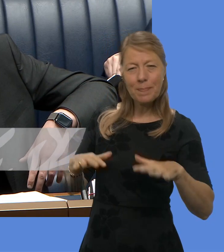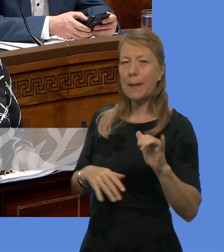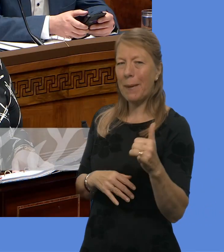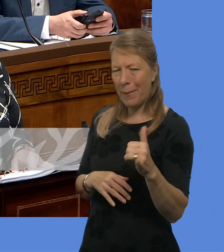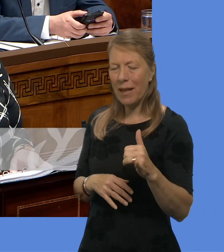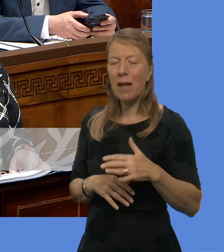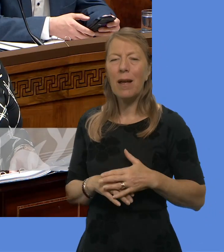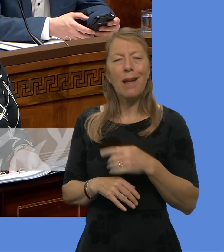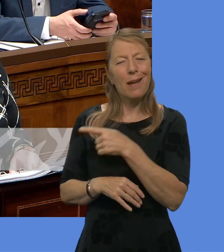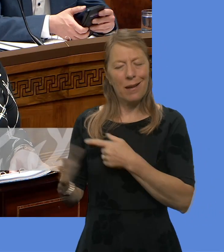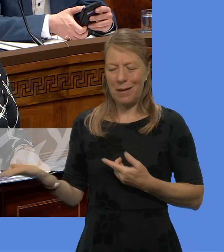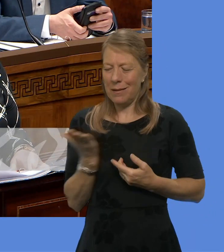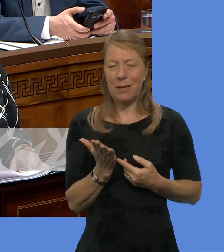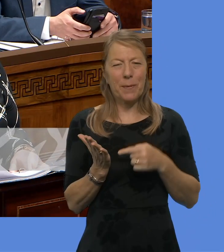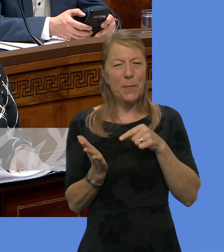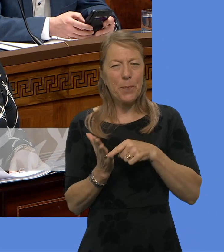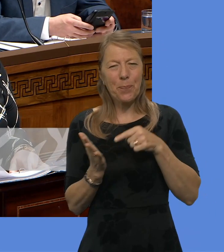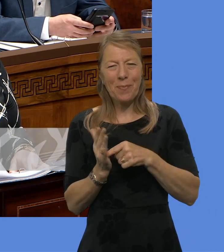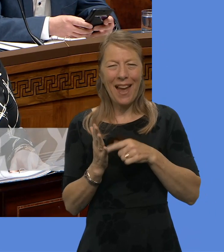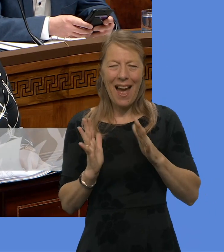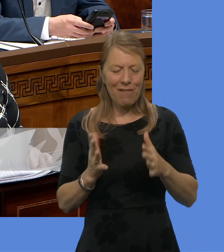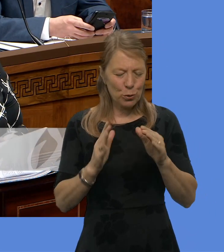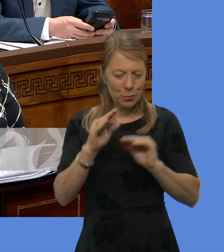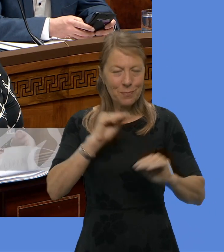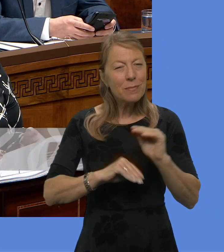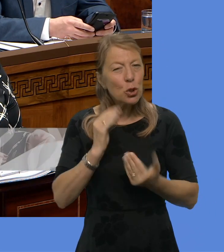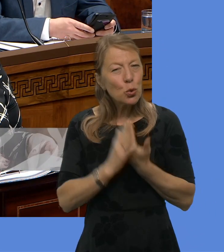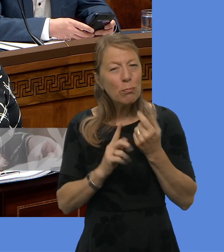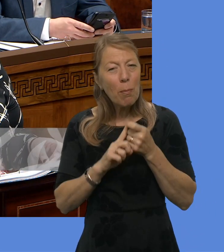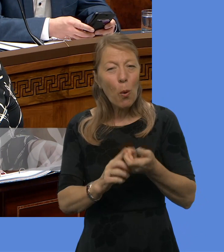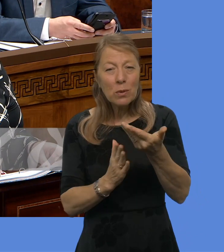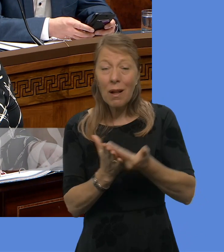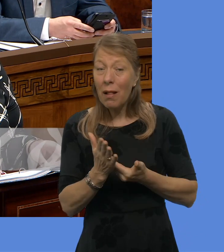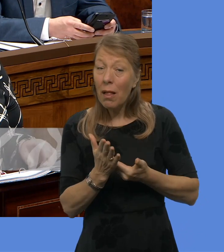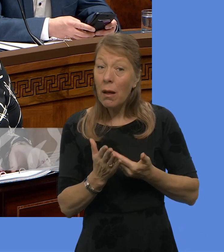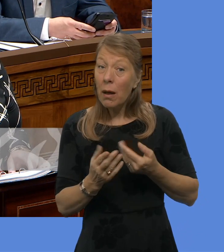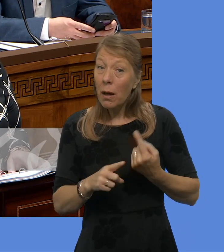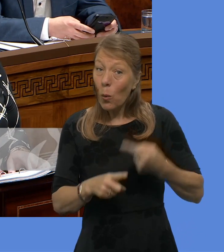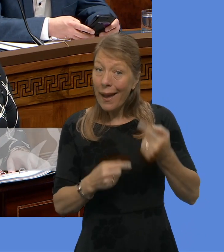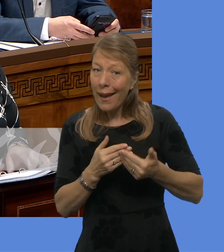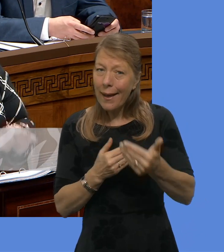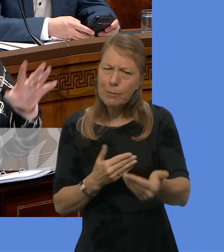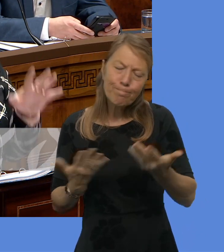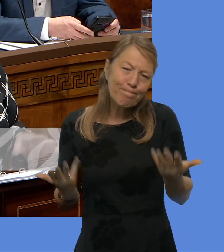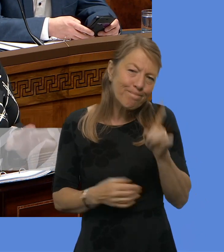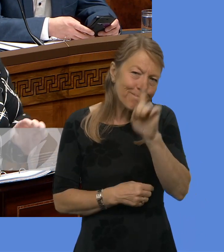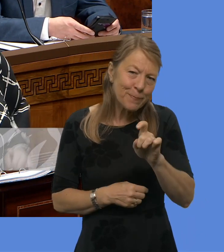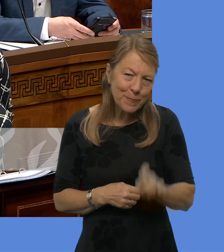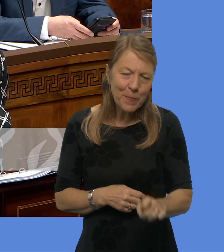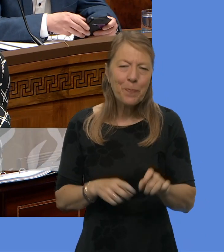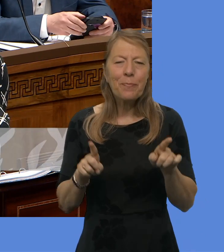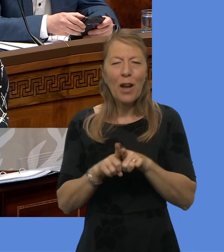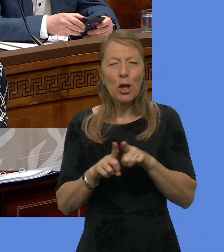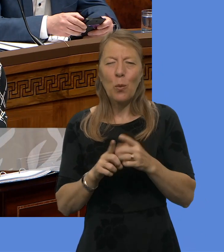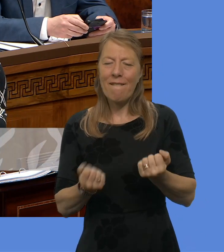develop proposals where we decide to go down that route and how those would be applied in conjunction with the other regulations and laws